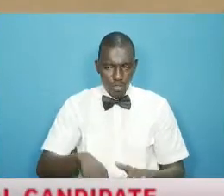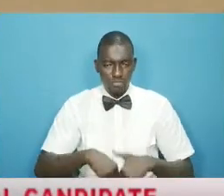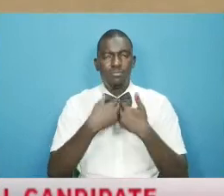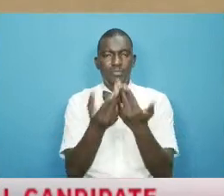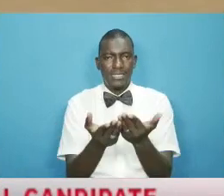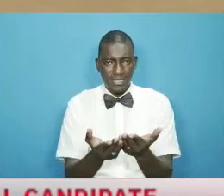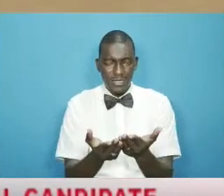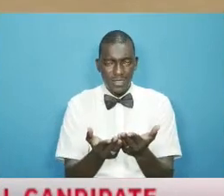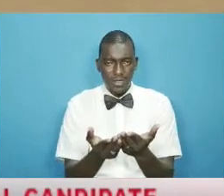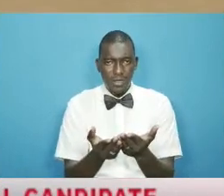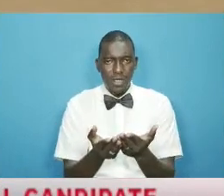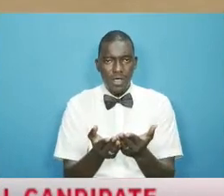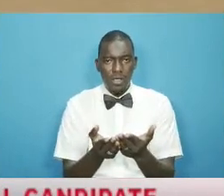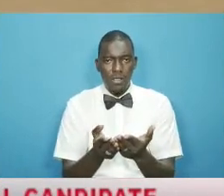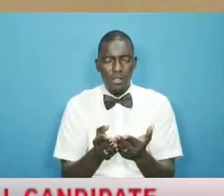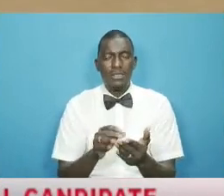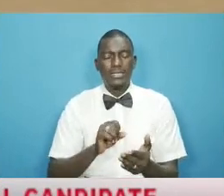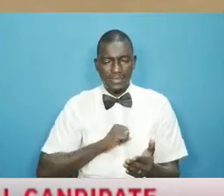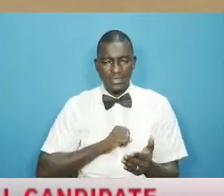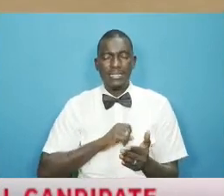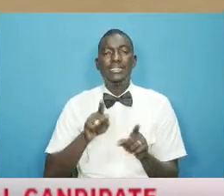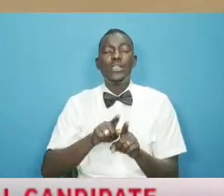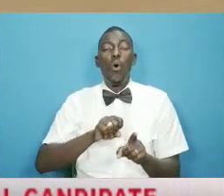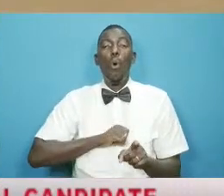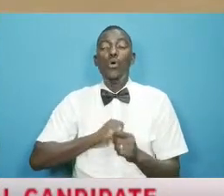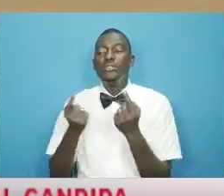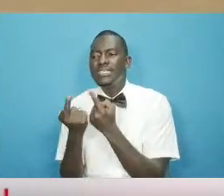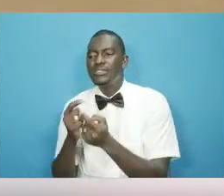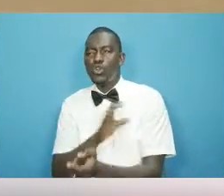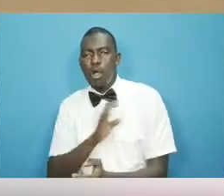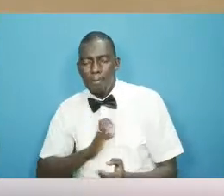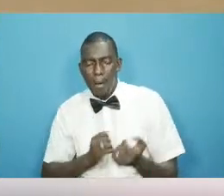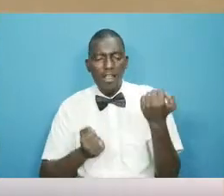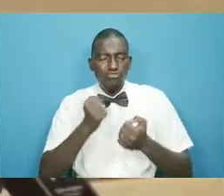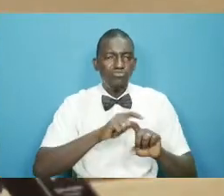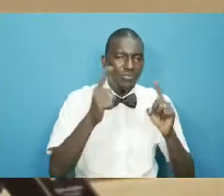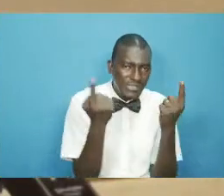present a sworn declaration of assets.